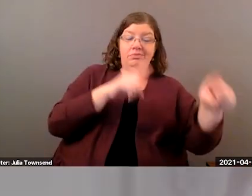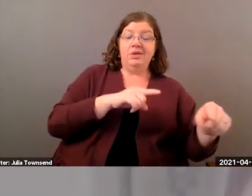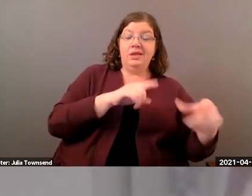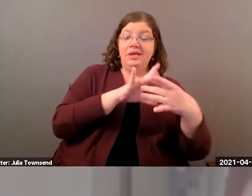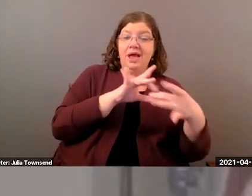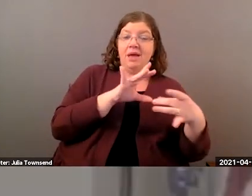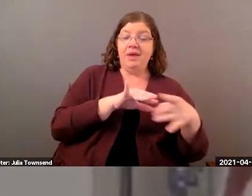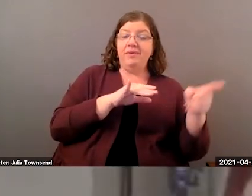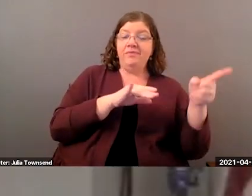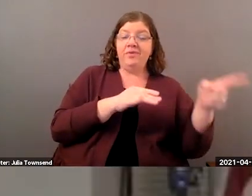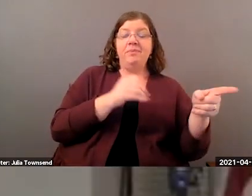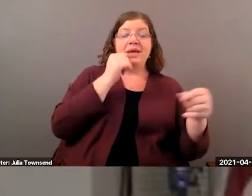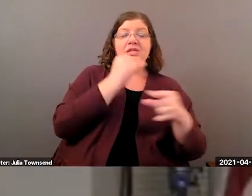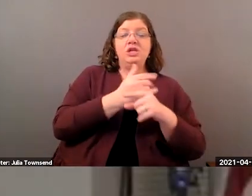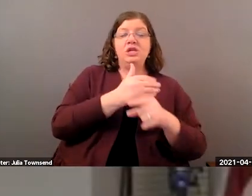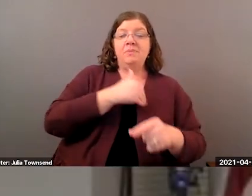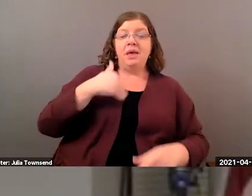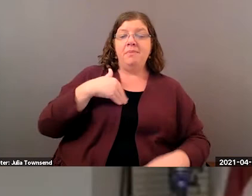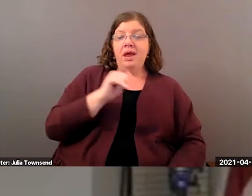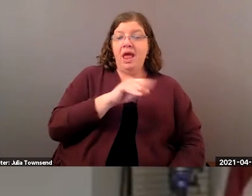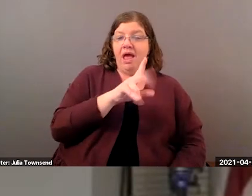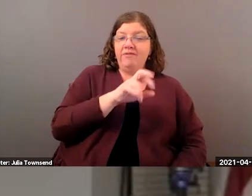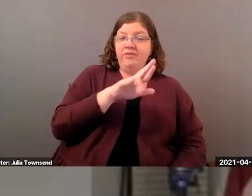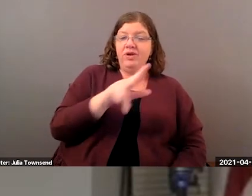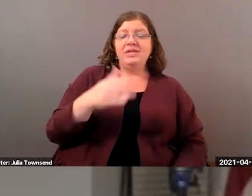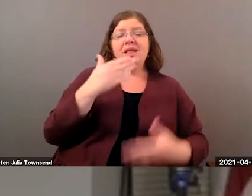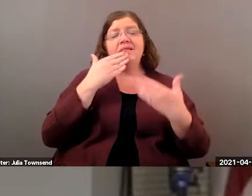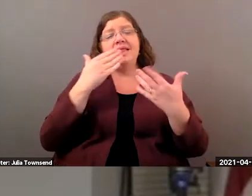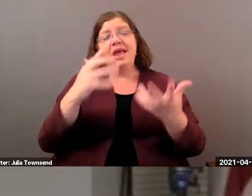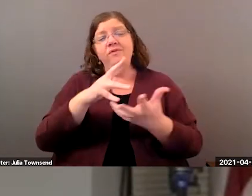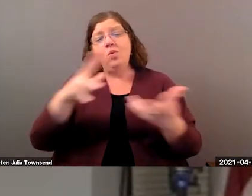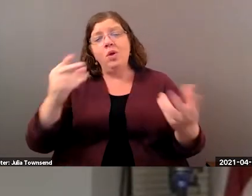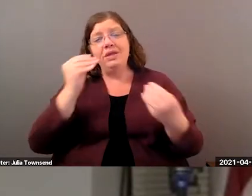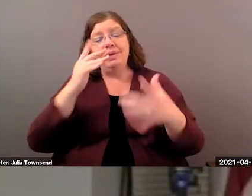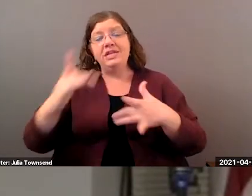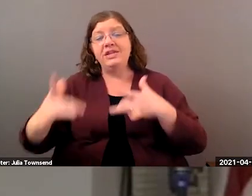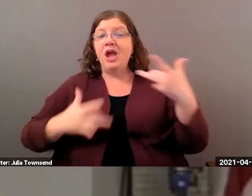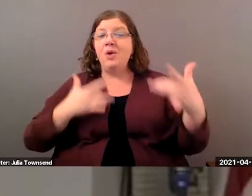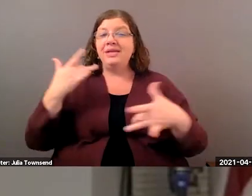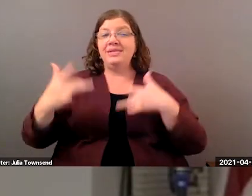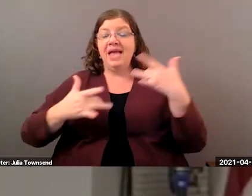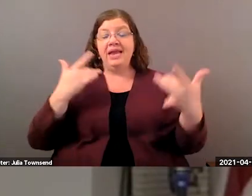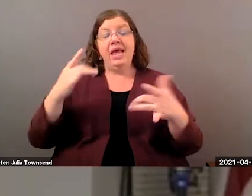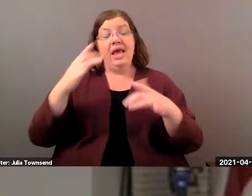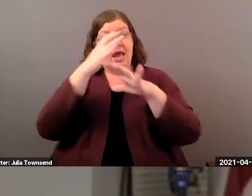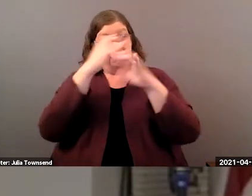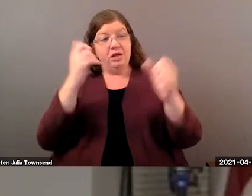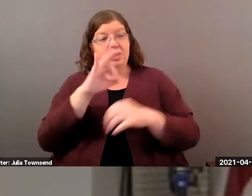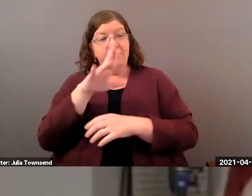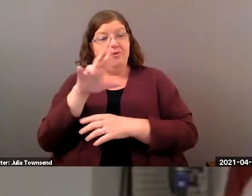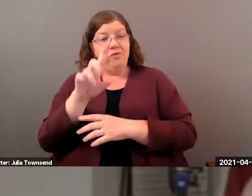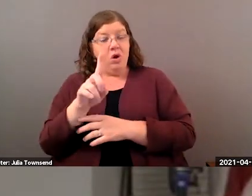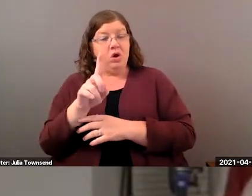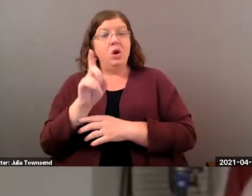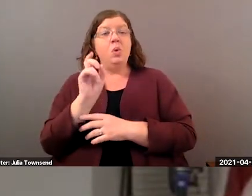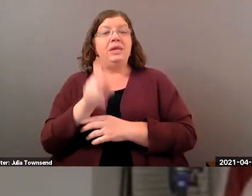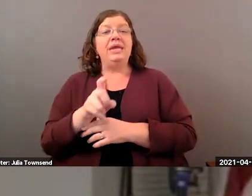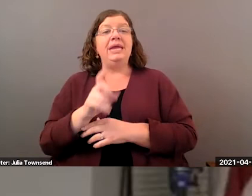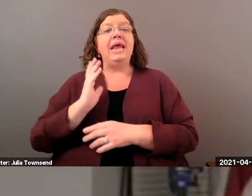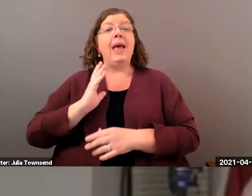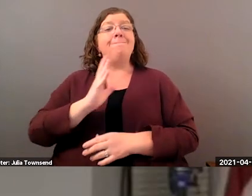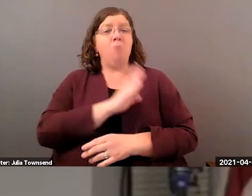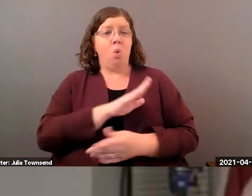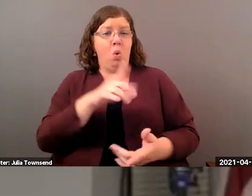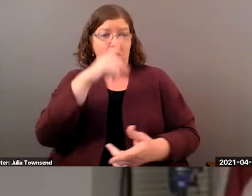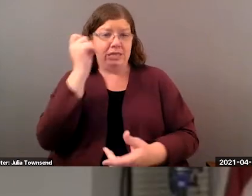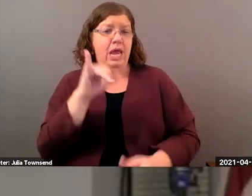Sister Member Alvarez, and just thank you for all of this. This is really, really exciting. And President Ford, I think we need a board summer institute. So just so we make it